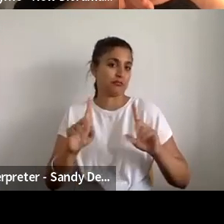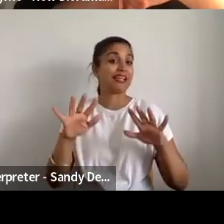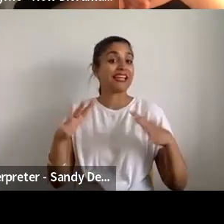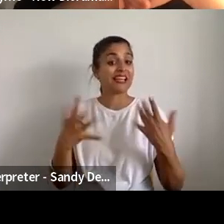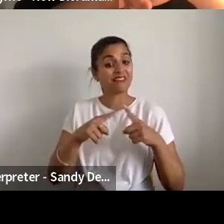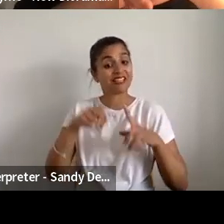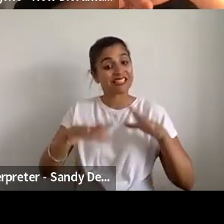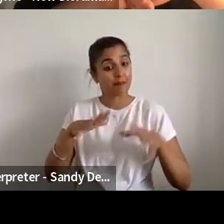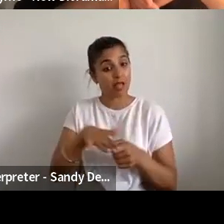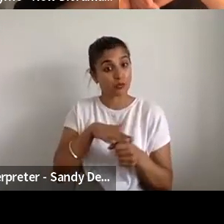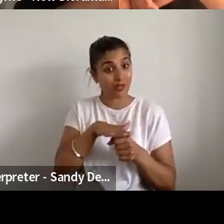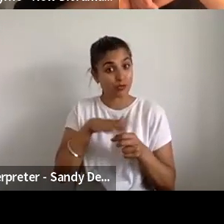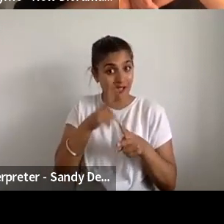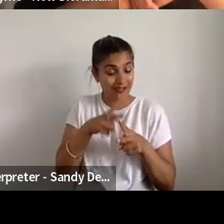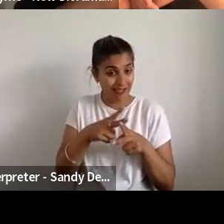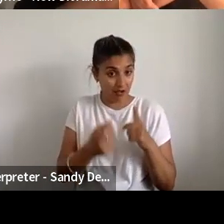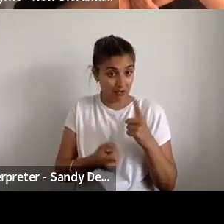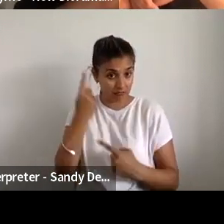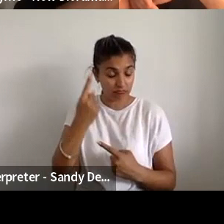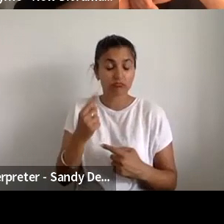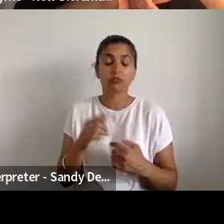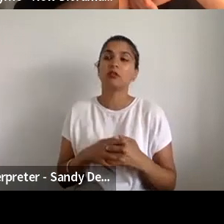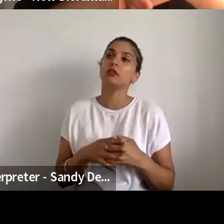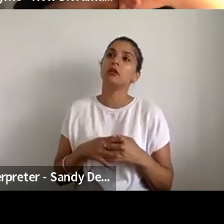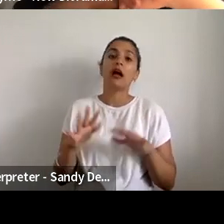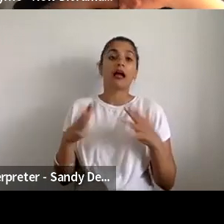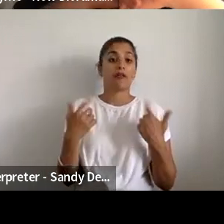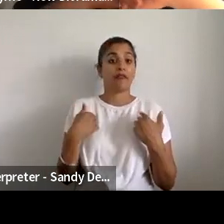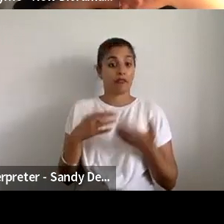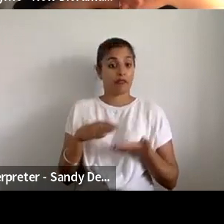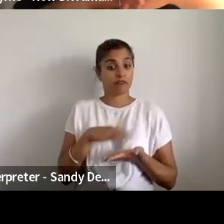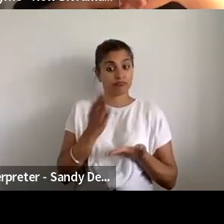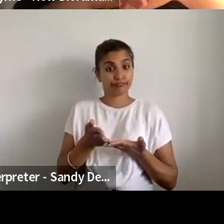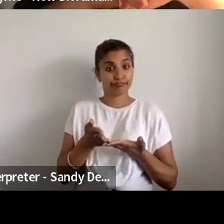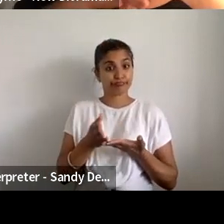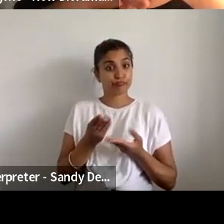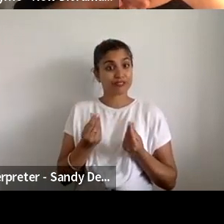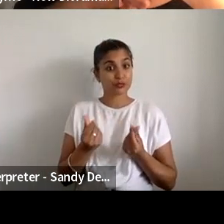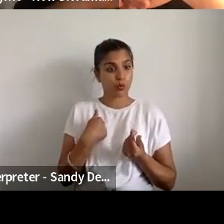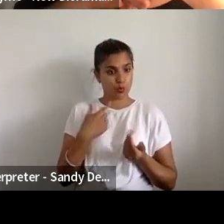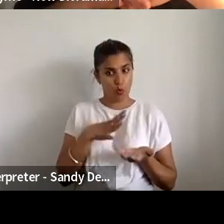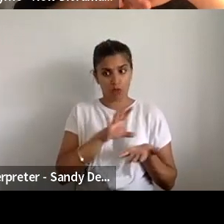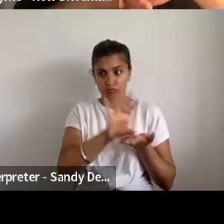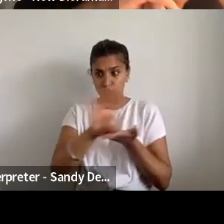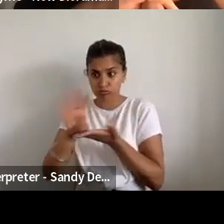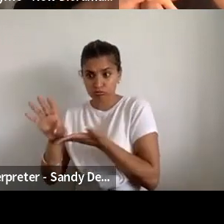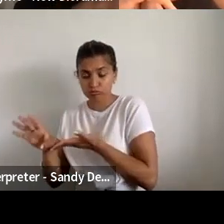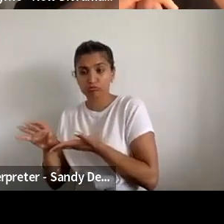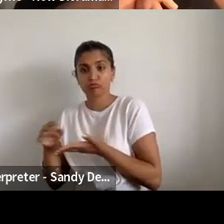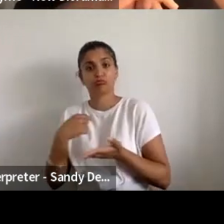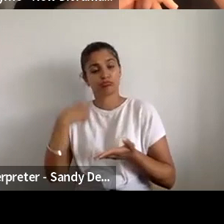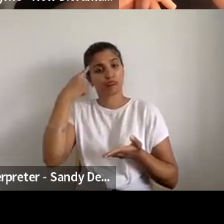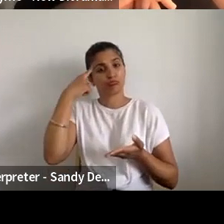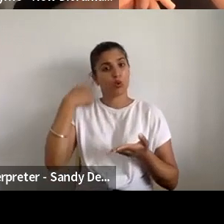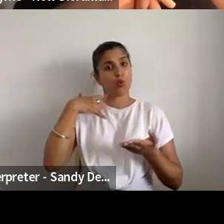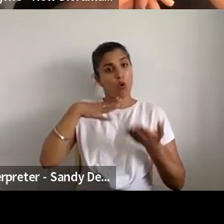situation where we had a large amount of resource to give out and we were looking to do something that was sort of across the